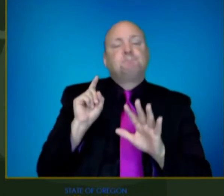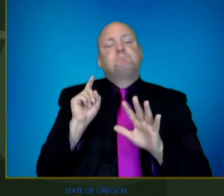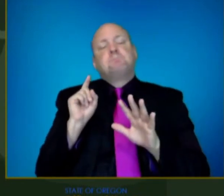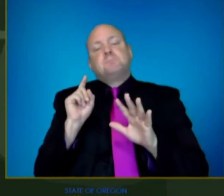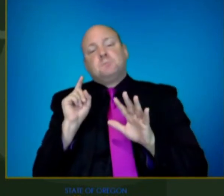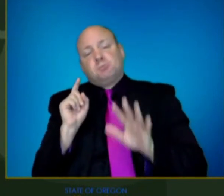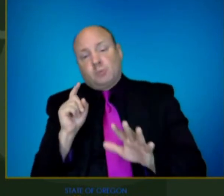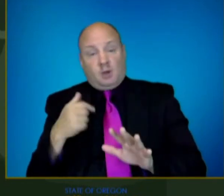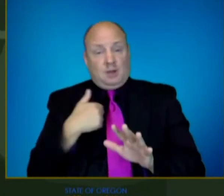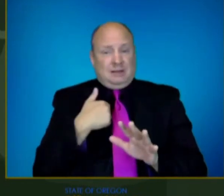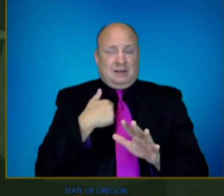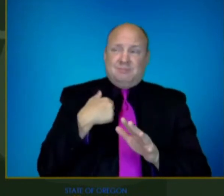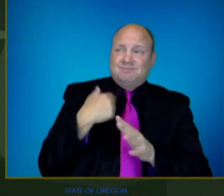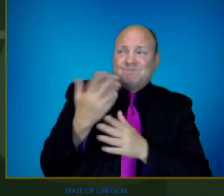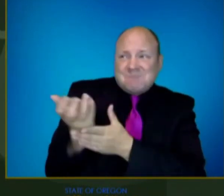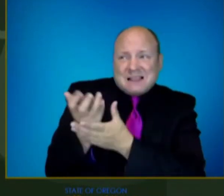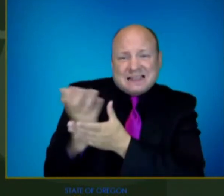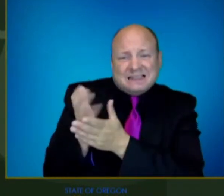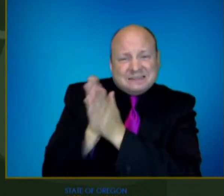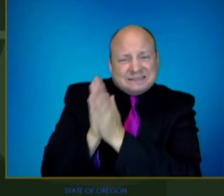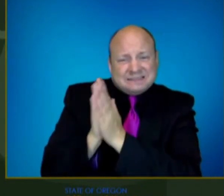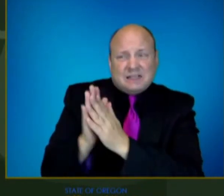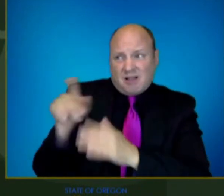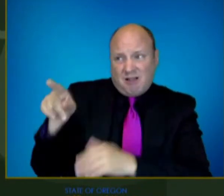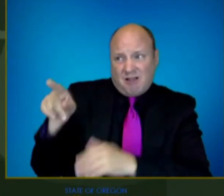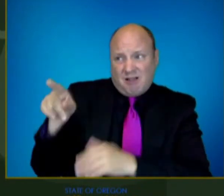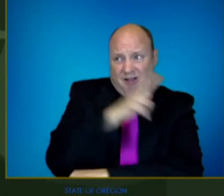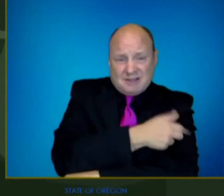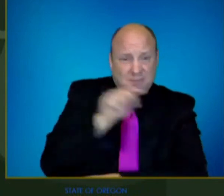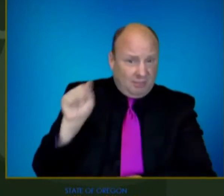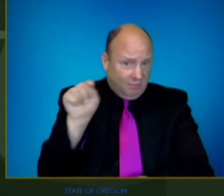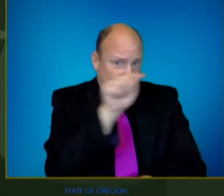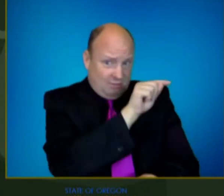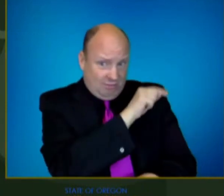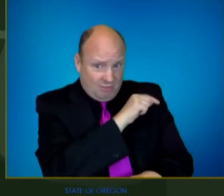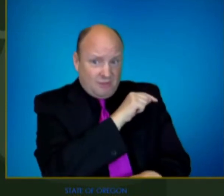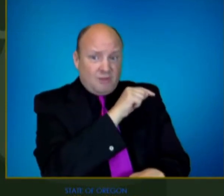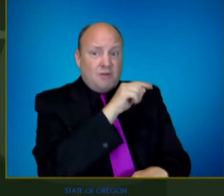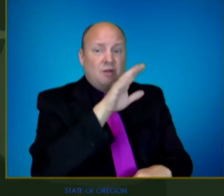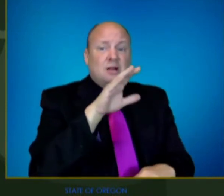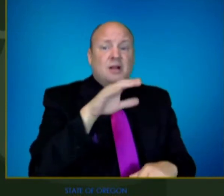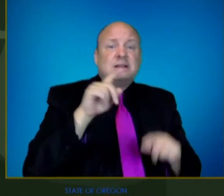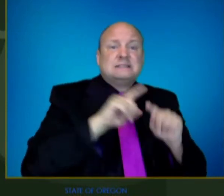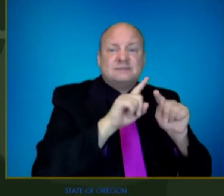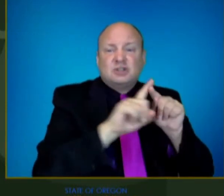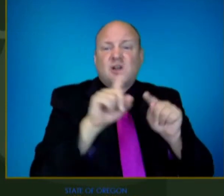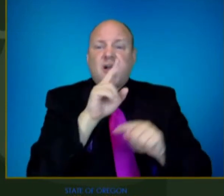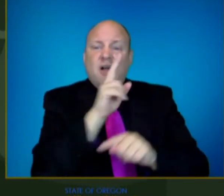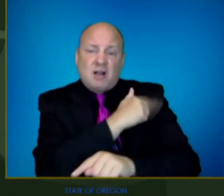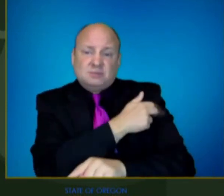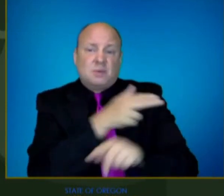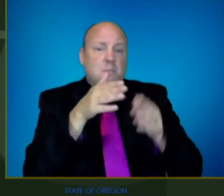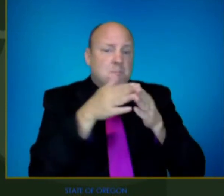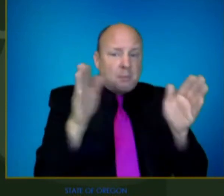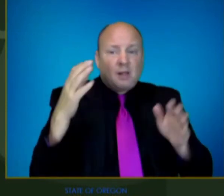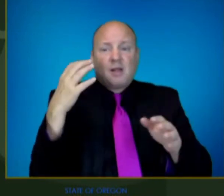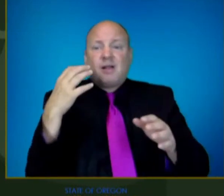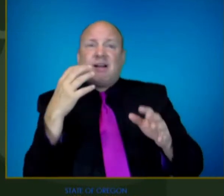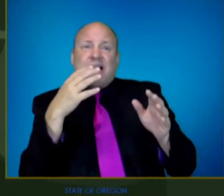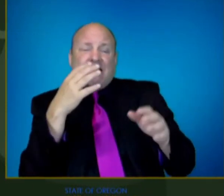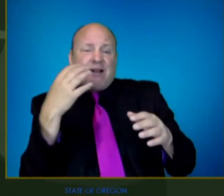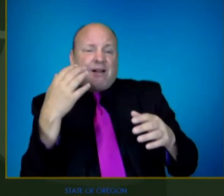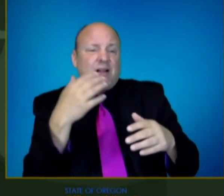from hospital CEOs and local public health authorities, is that for the most